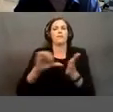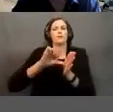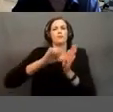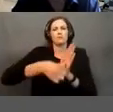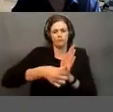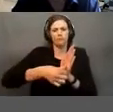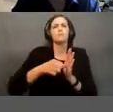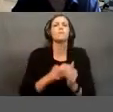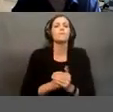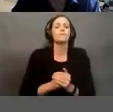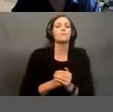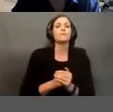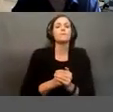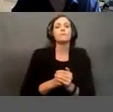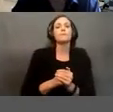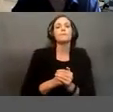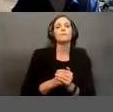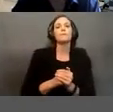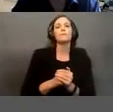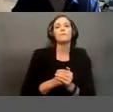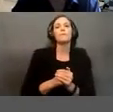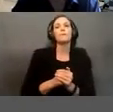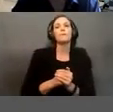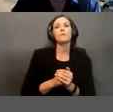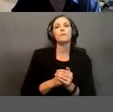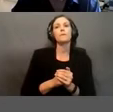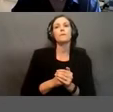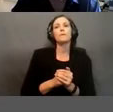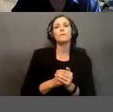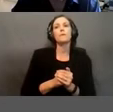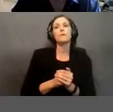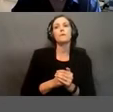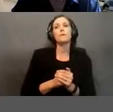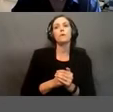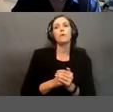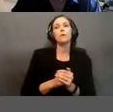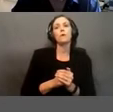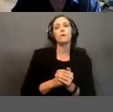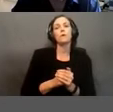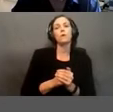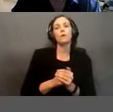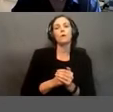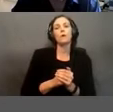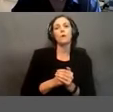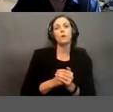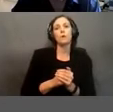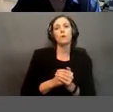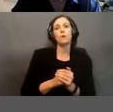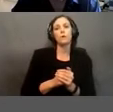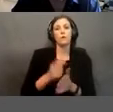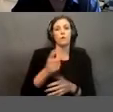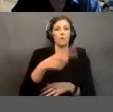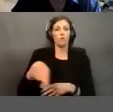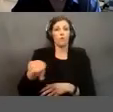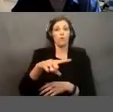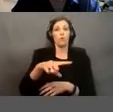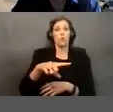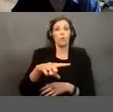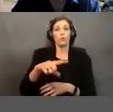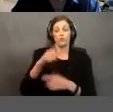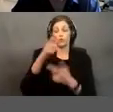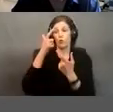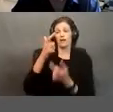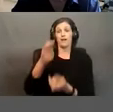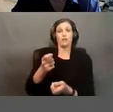is that for those of you who are interested and we encourage